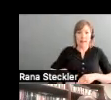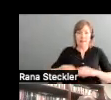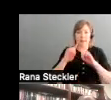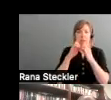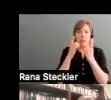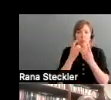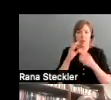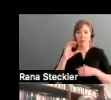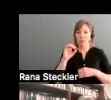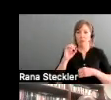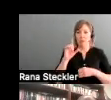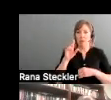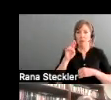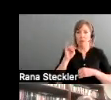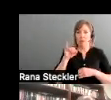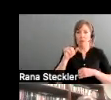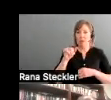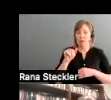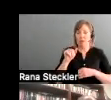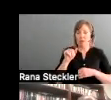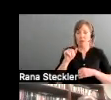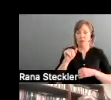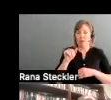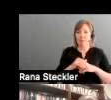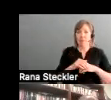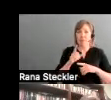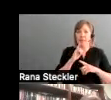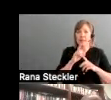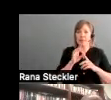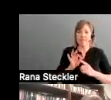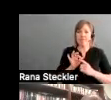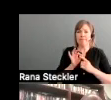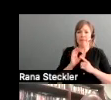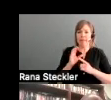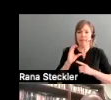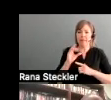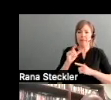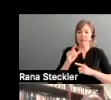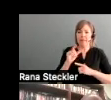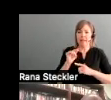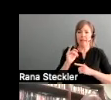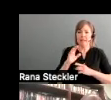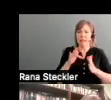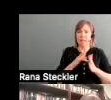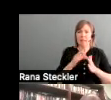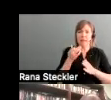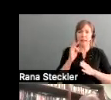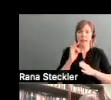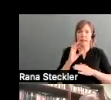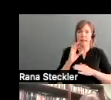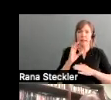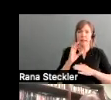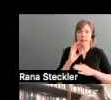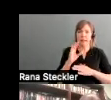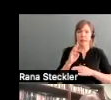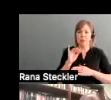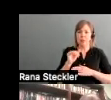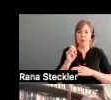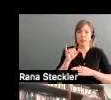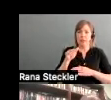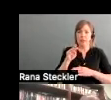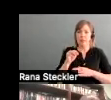Columbia. And it's classic mid-19th century asylum.